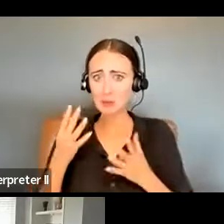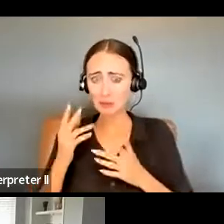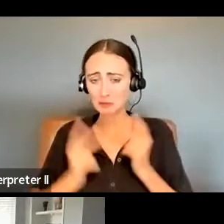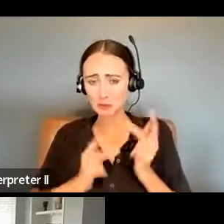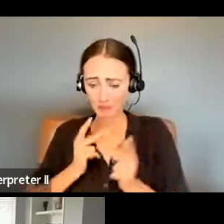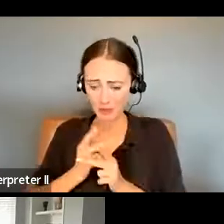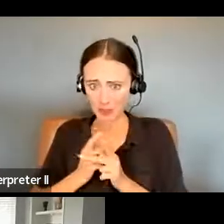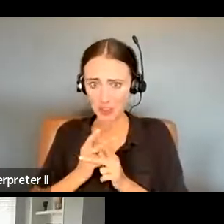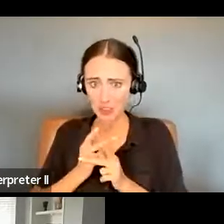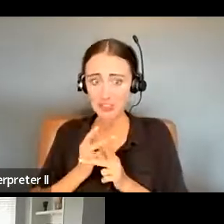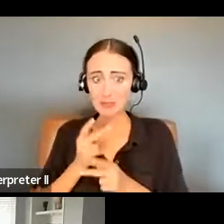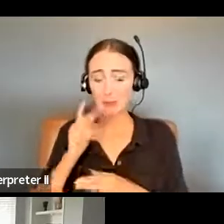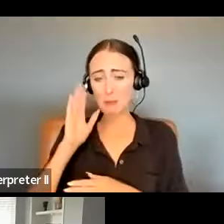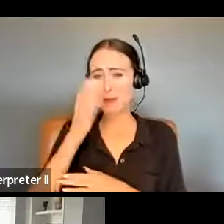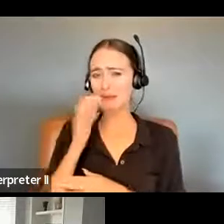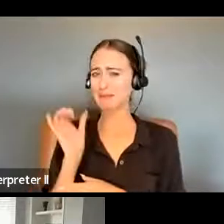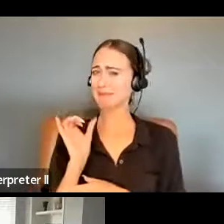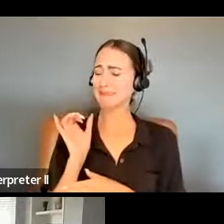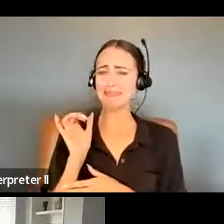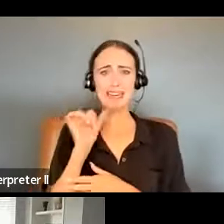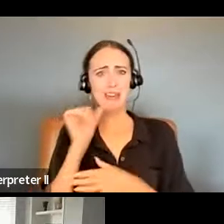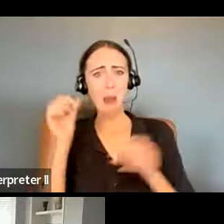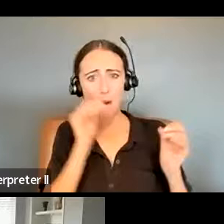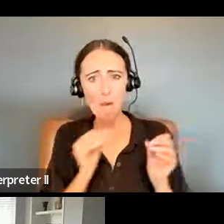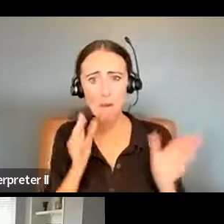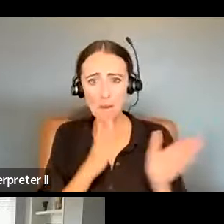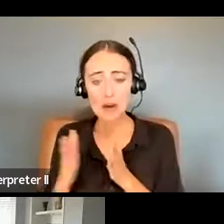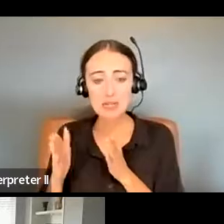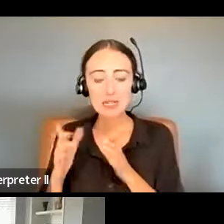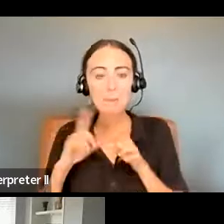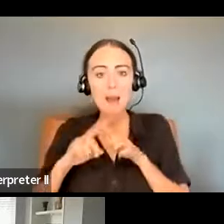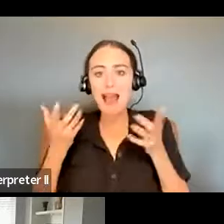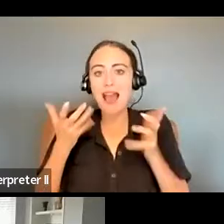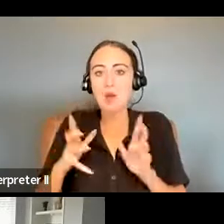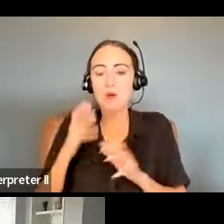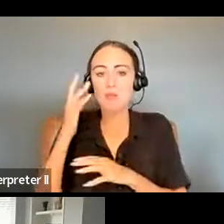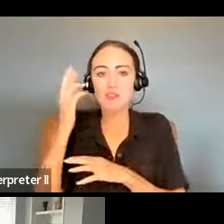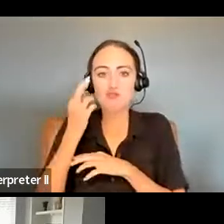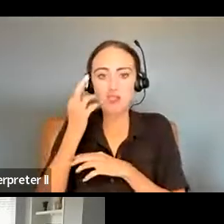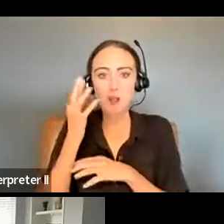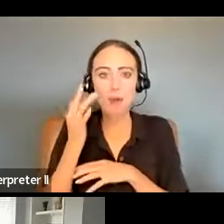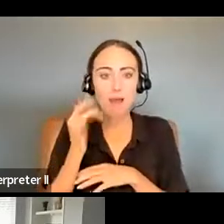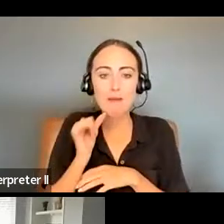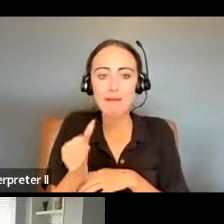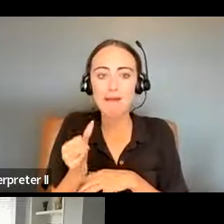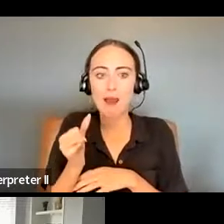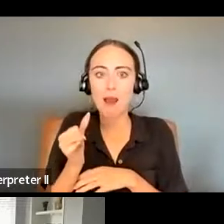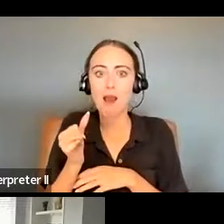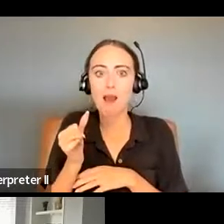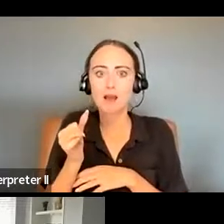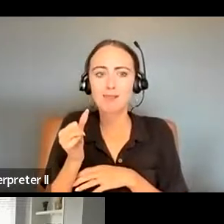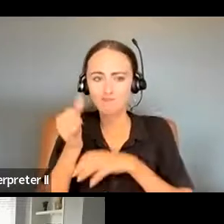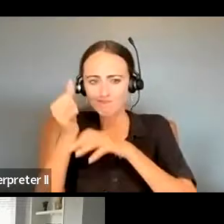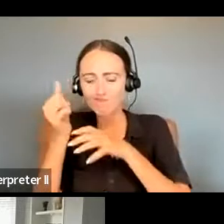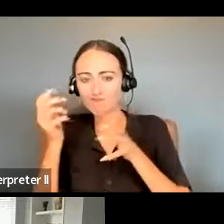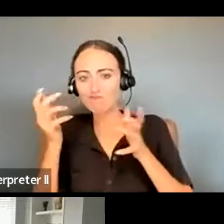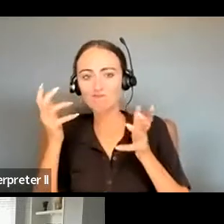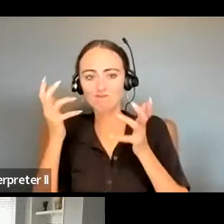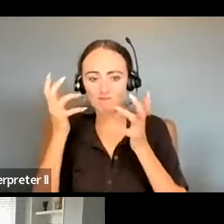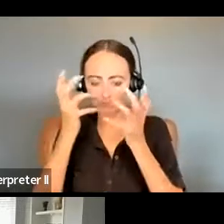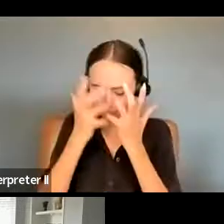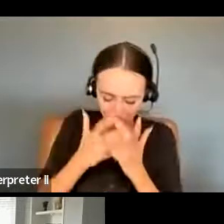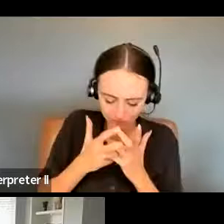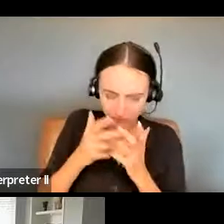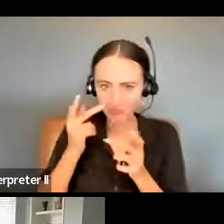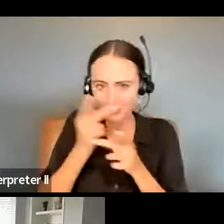maybe look a little bit disorganized, but I didn't want that to be a reason that we didn't promulgate a